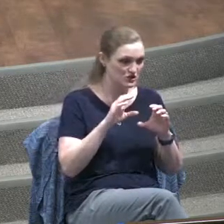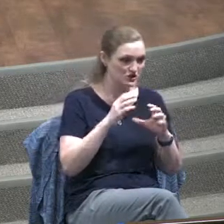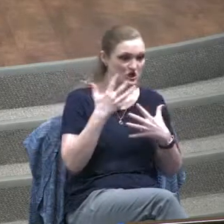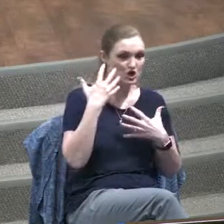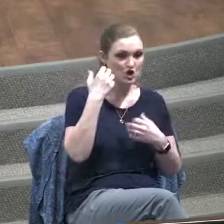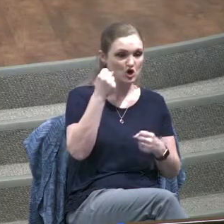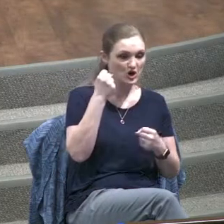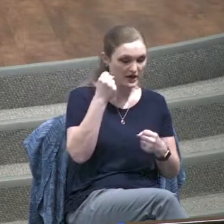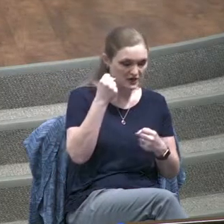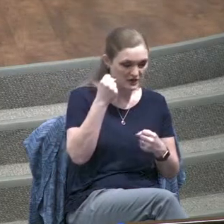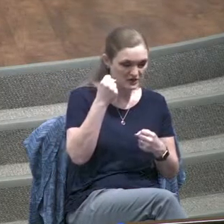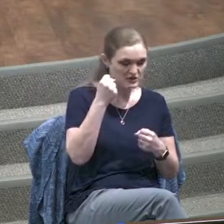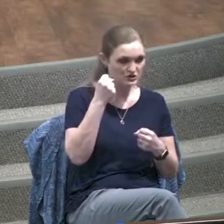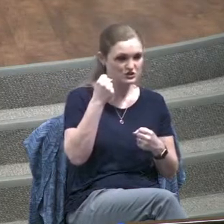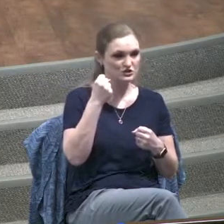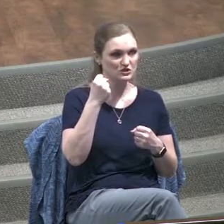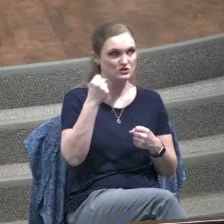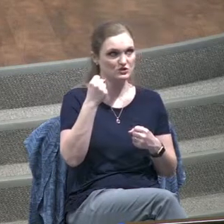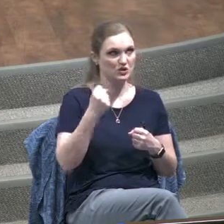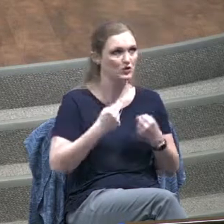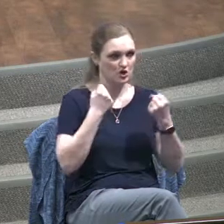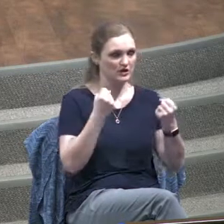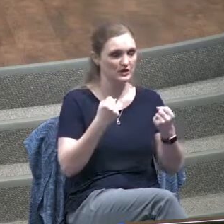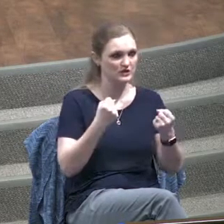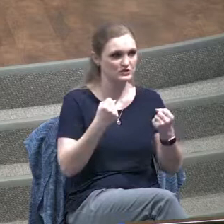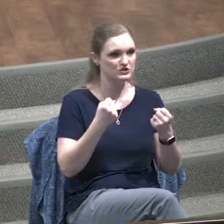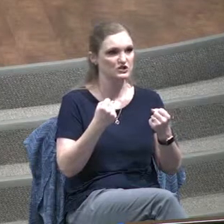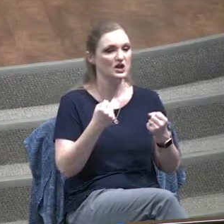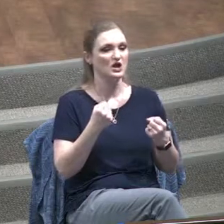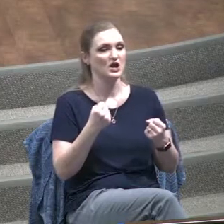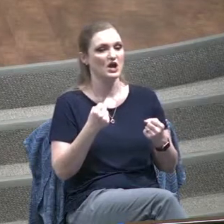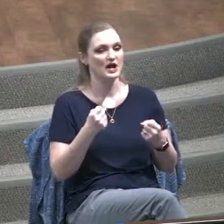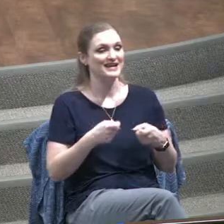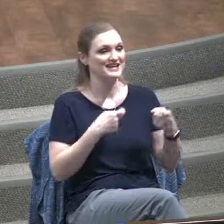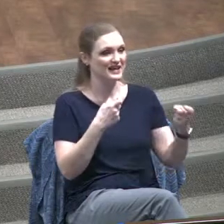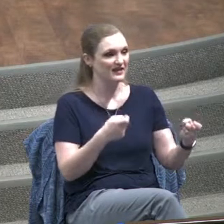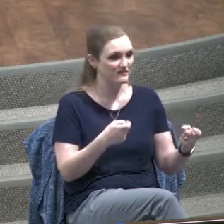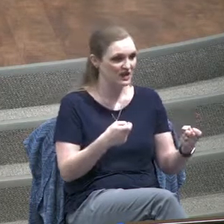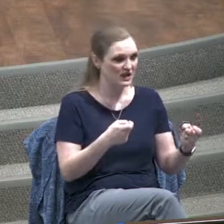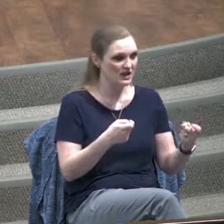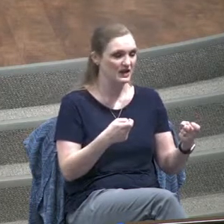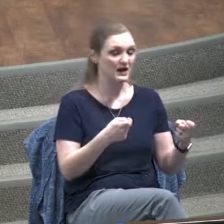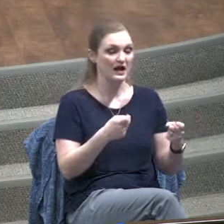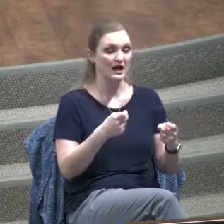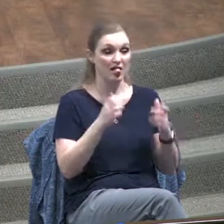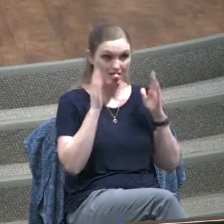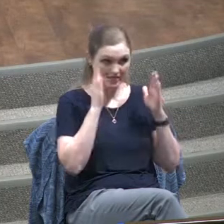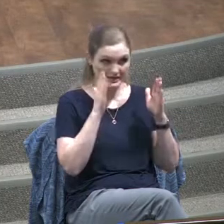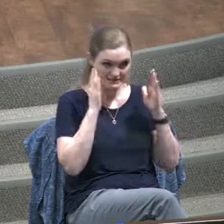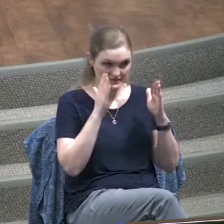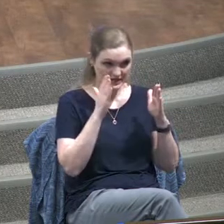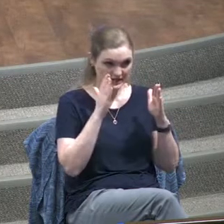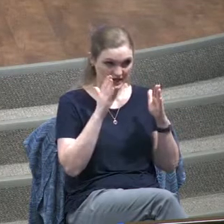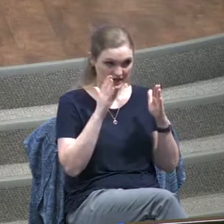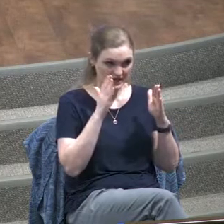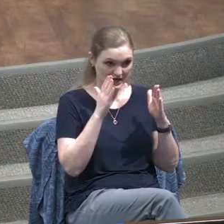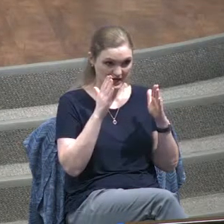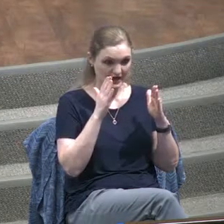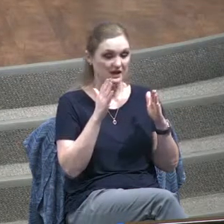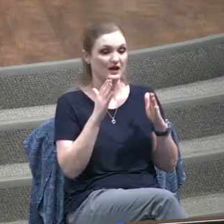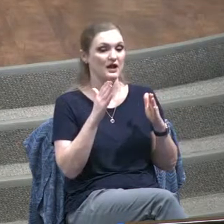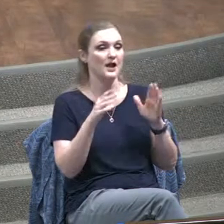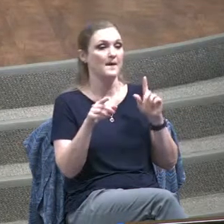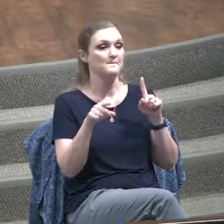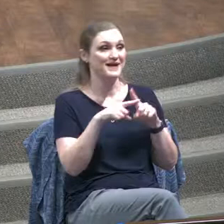courage, discernment, focus, generosity, initiative, listening, passion,